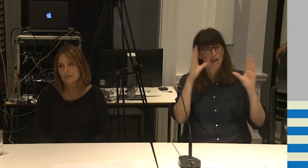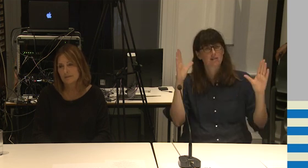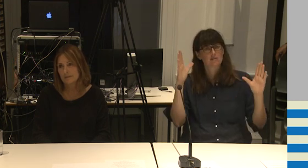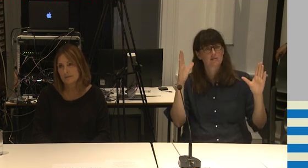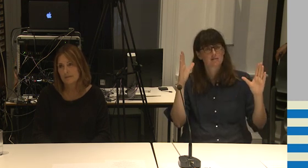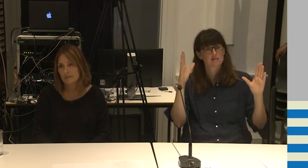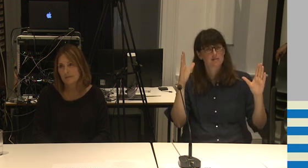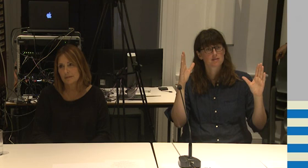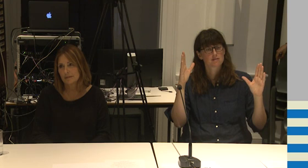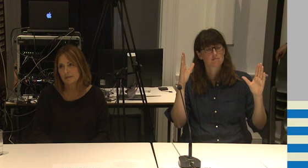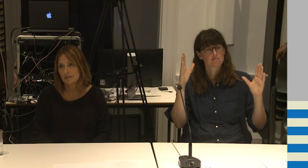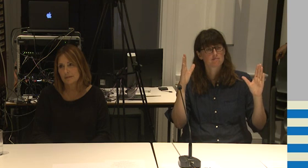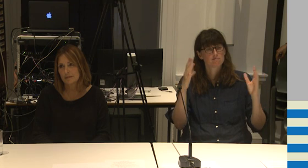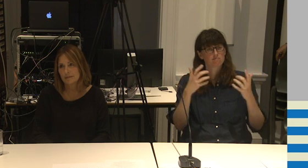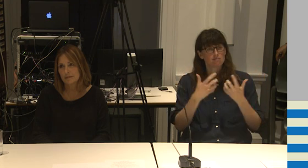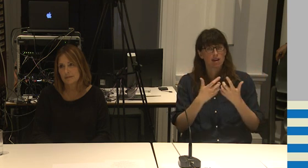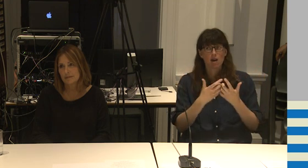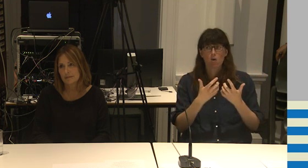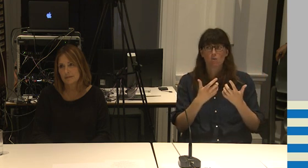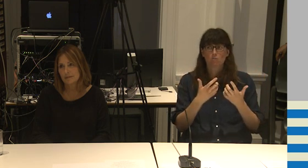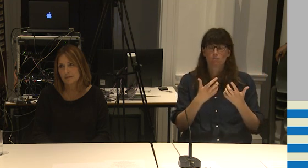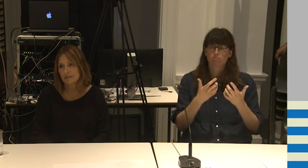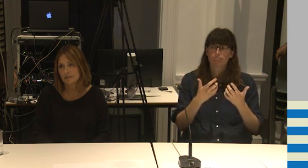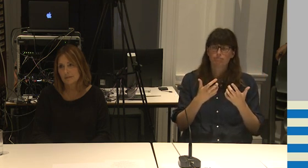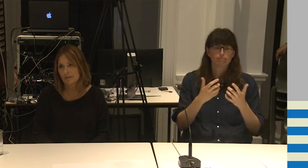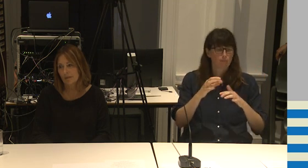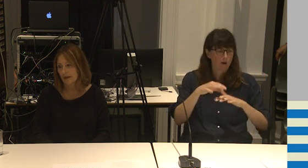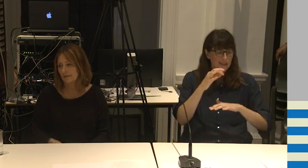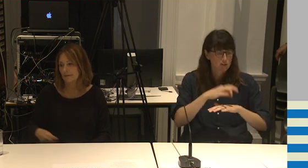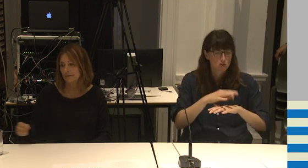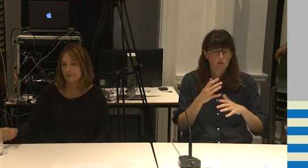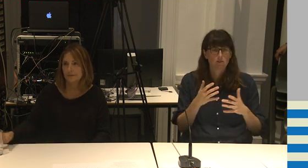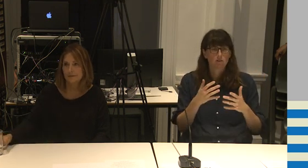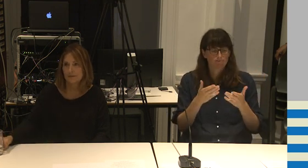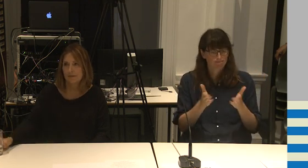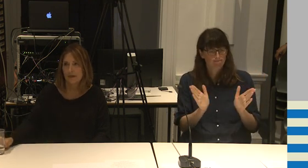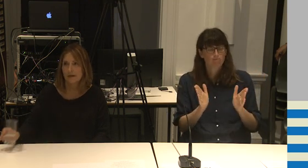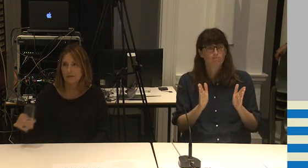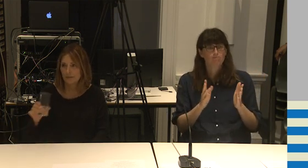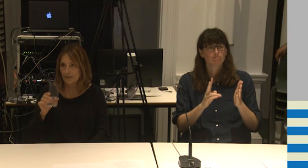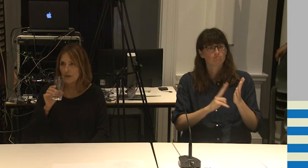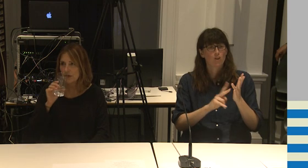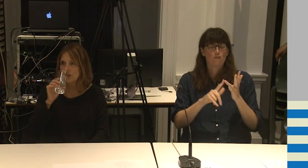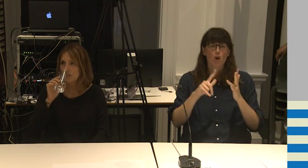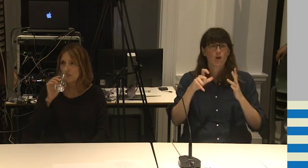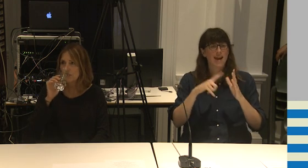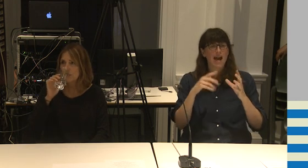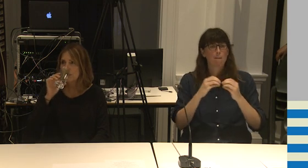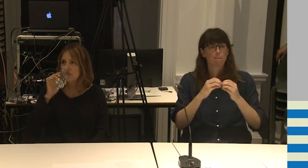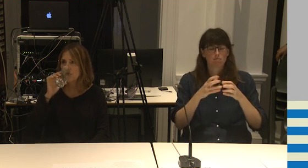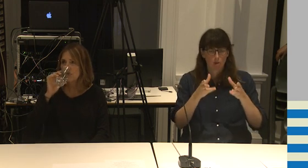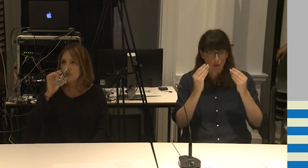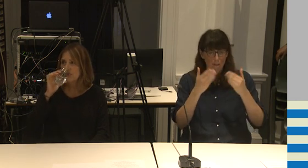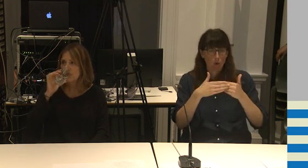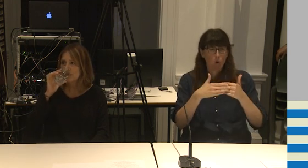like how we can sign and, you know, how architecture, we can have an expanded vocabulary also to like learn more about